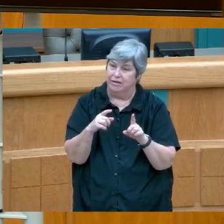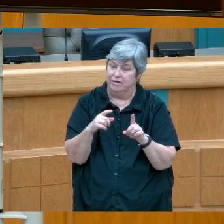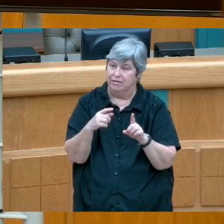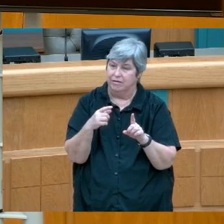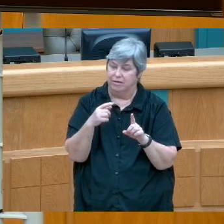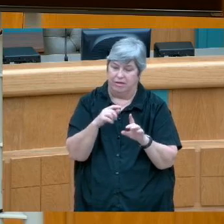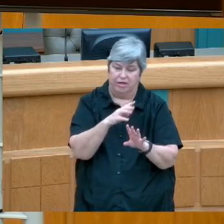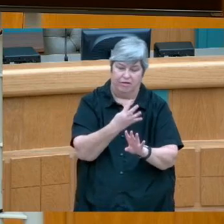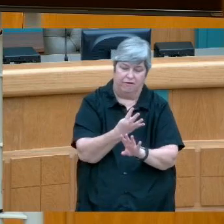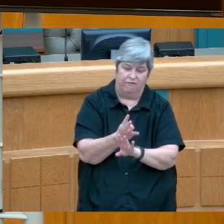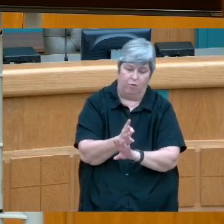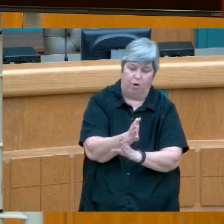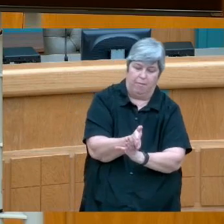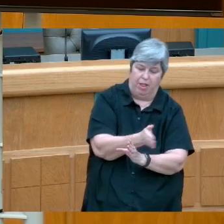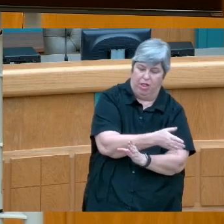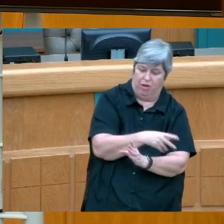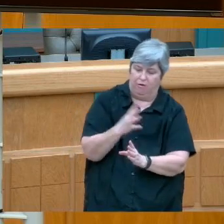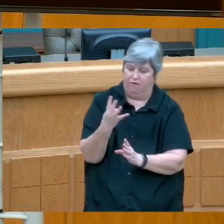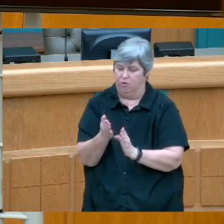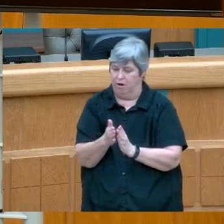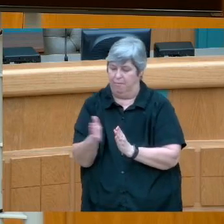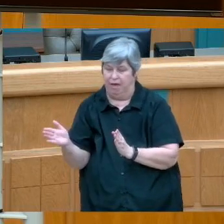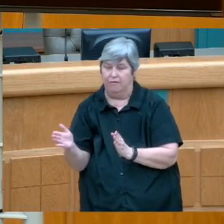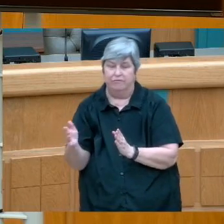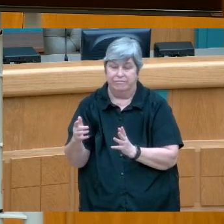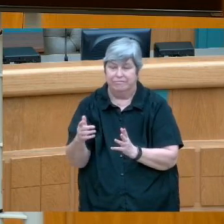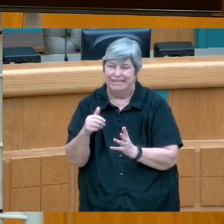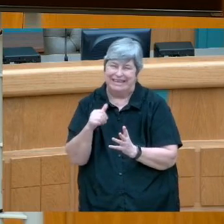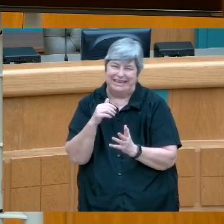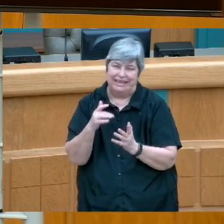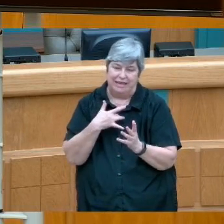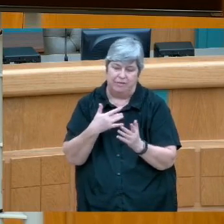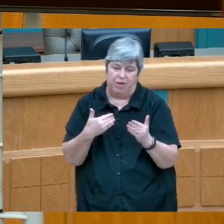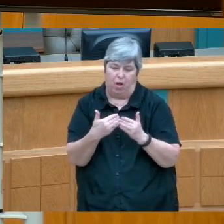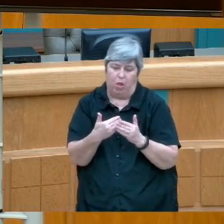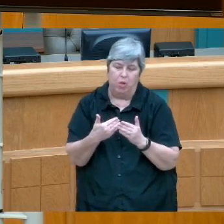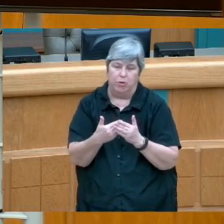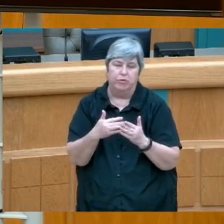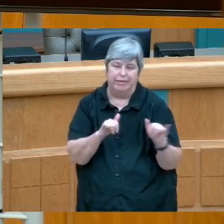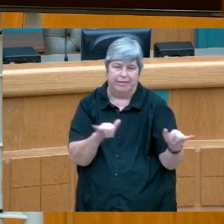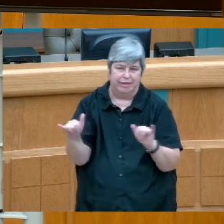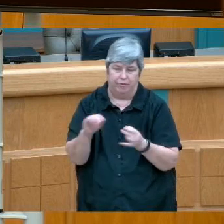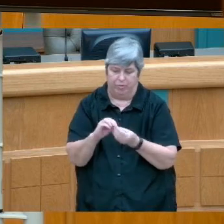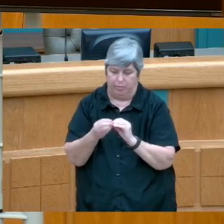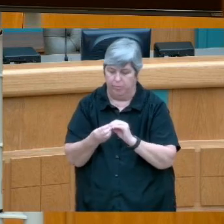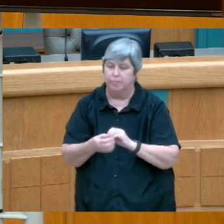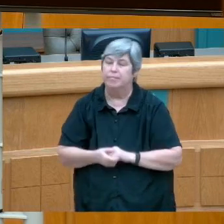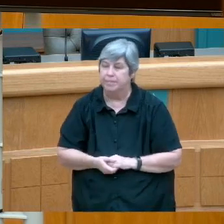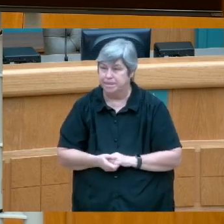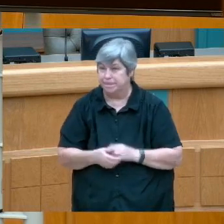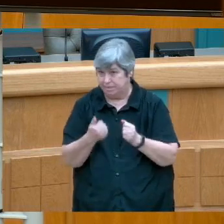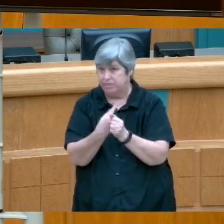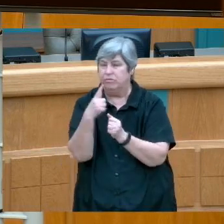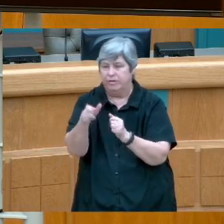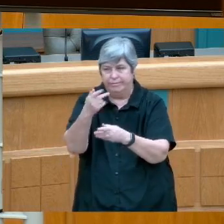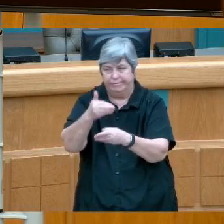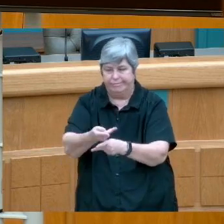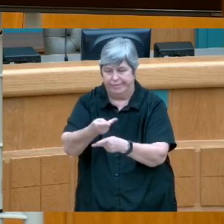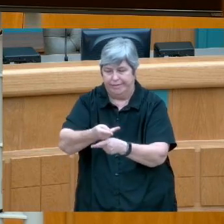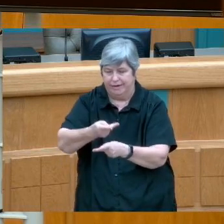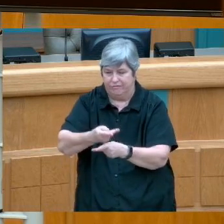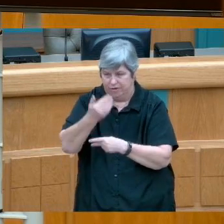categories below and above that are not too far behind in those numbers. So everybody needs to be aware